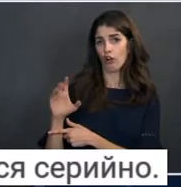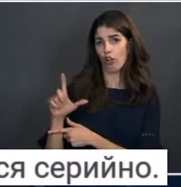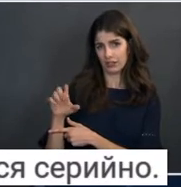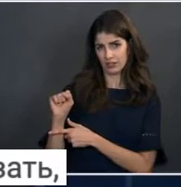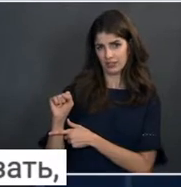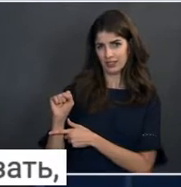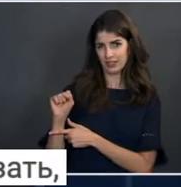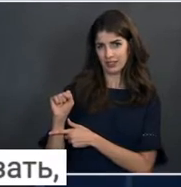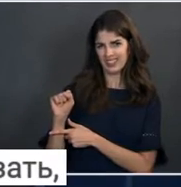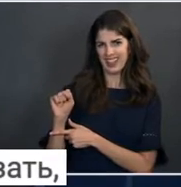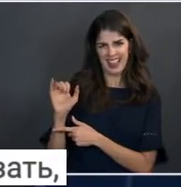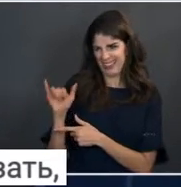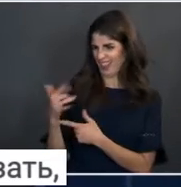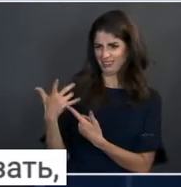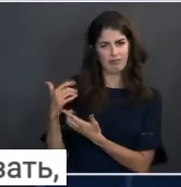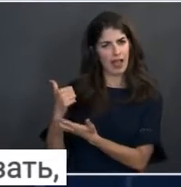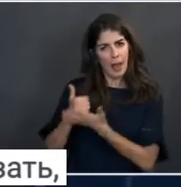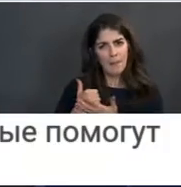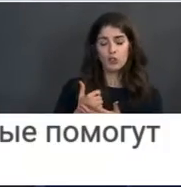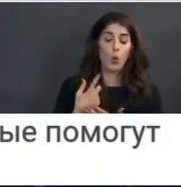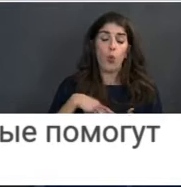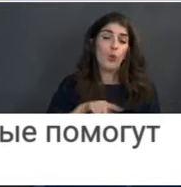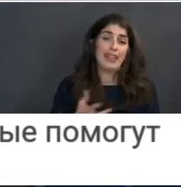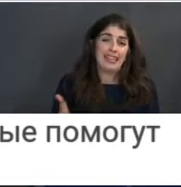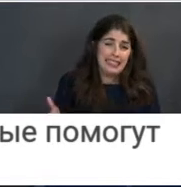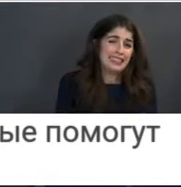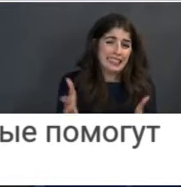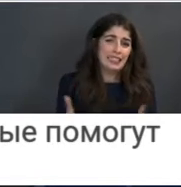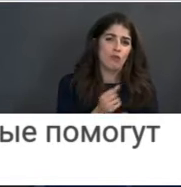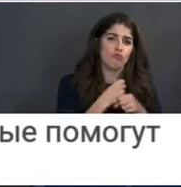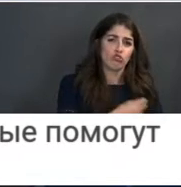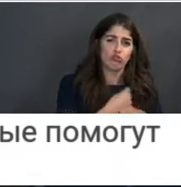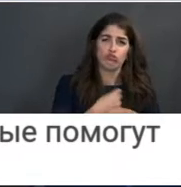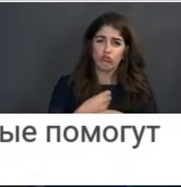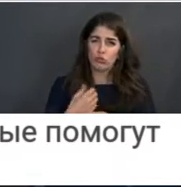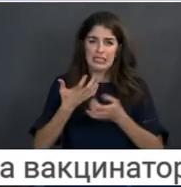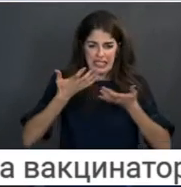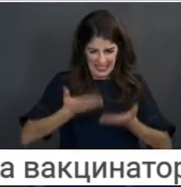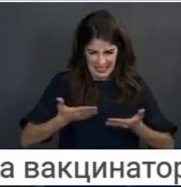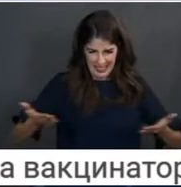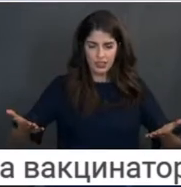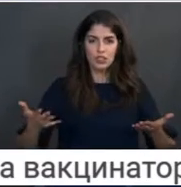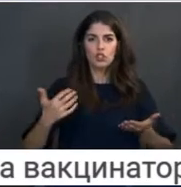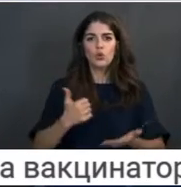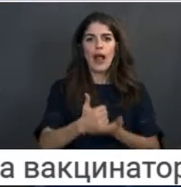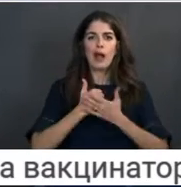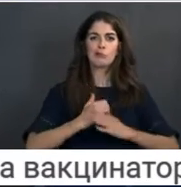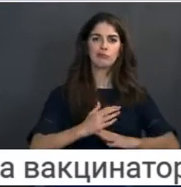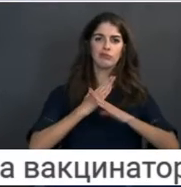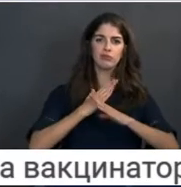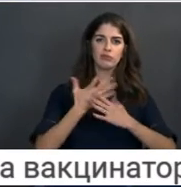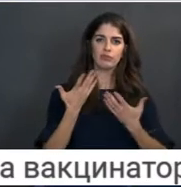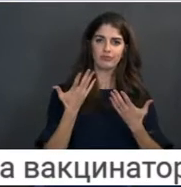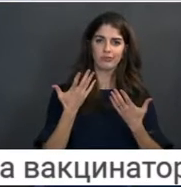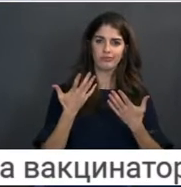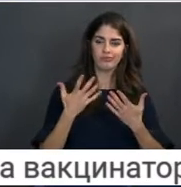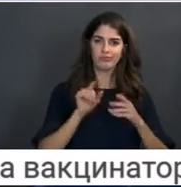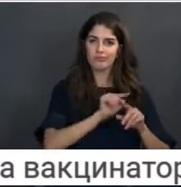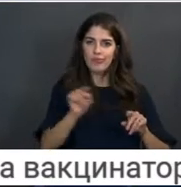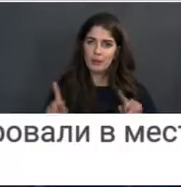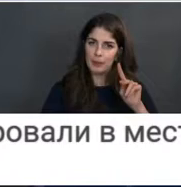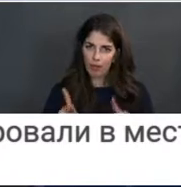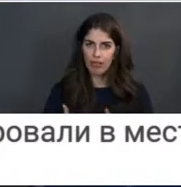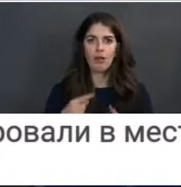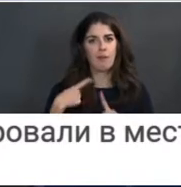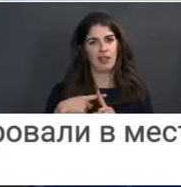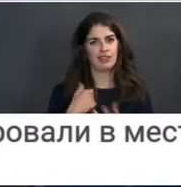mass produced in. So as you can tell, a lot of this is materials that will help ensure that the vaccine can be used by